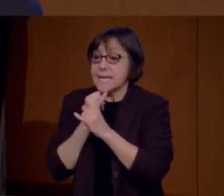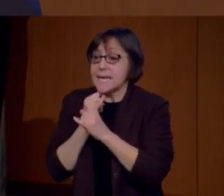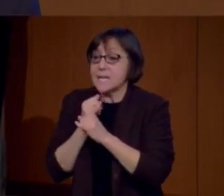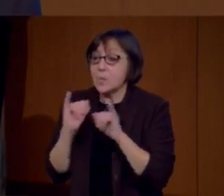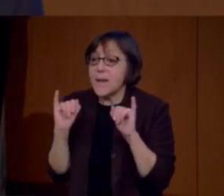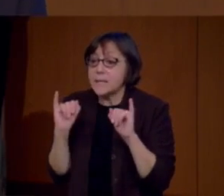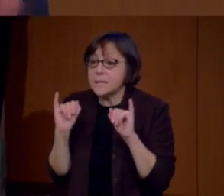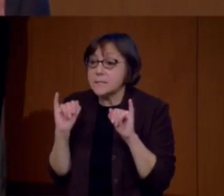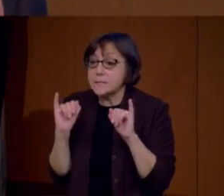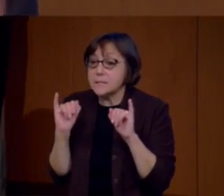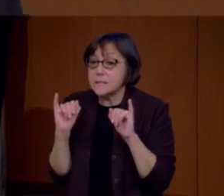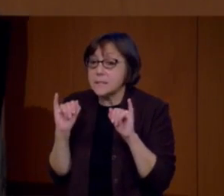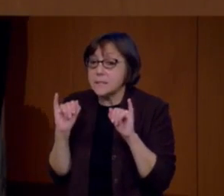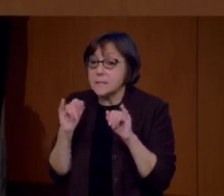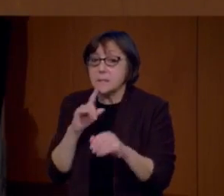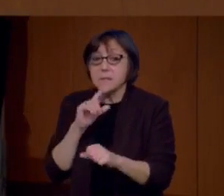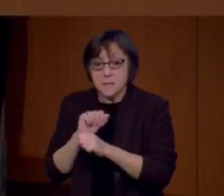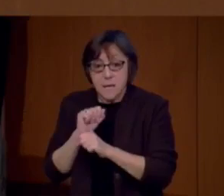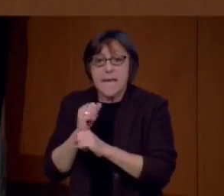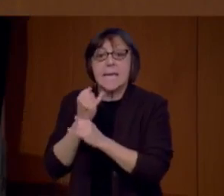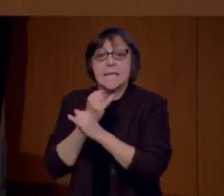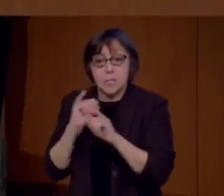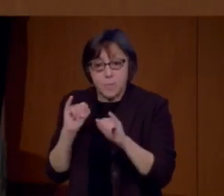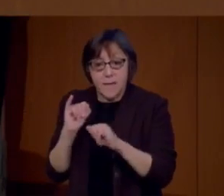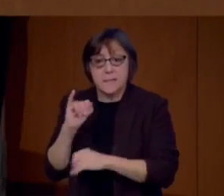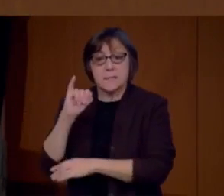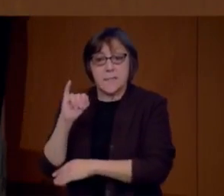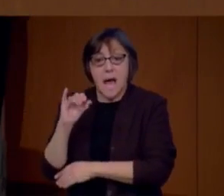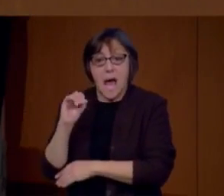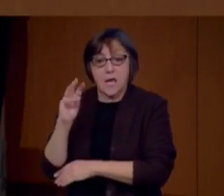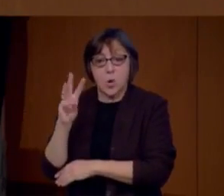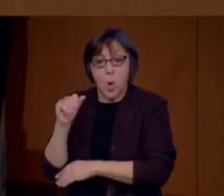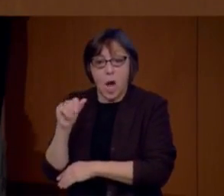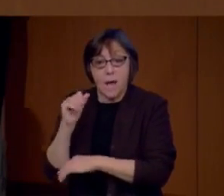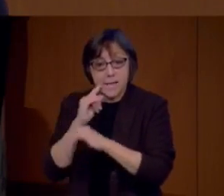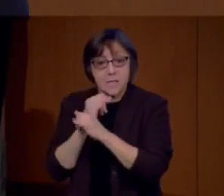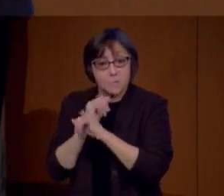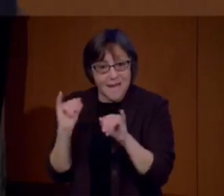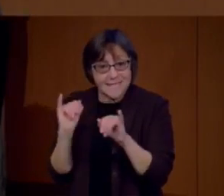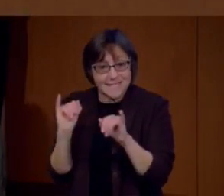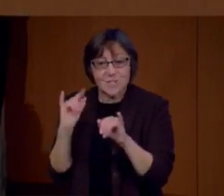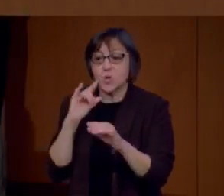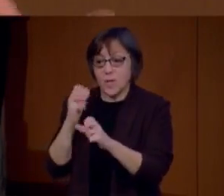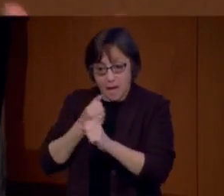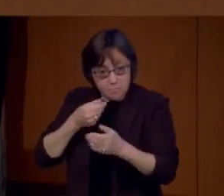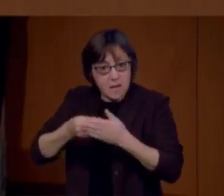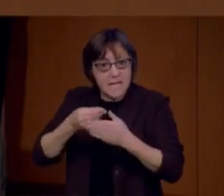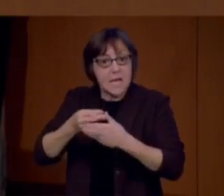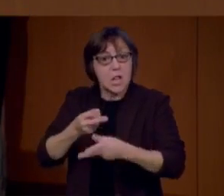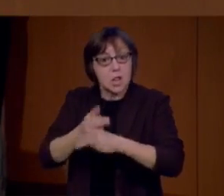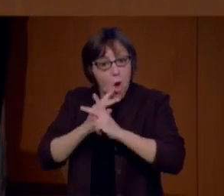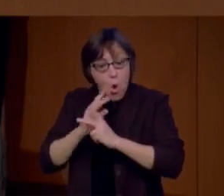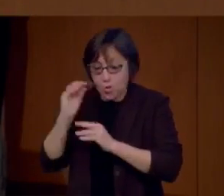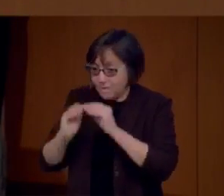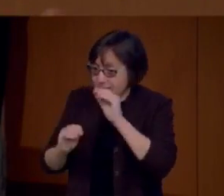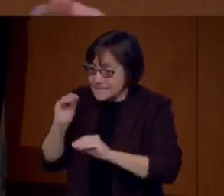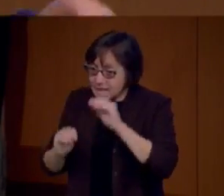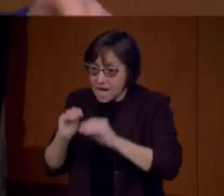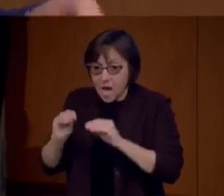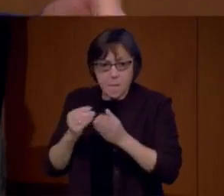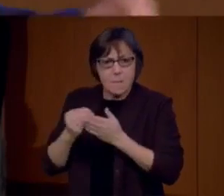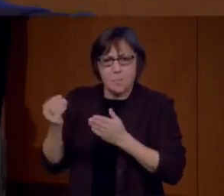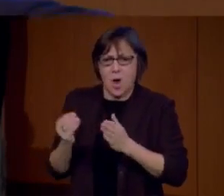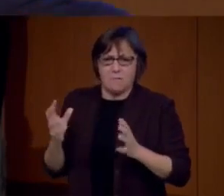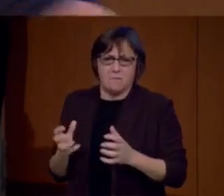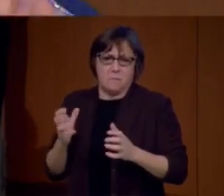Iowa. How about that? Independence, Iowa. So they got a little bank loan, borrowed some money, fixed it up, made a coffee shop out of it, bought all these